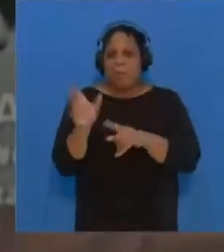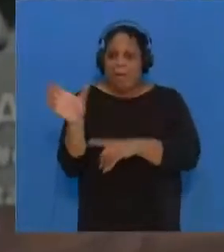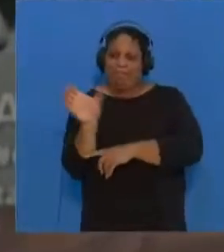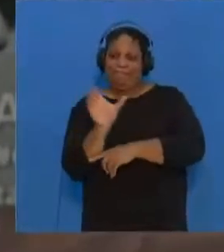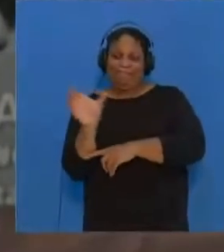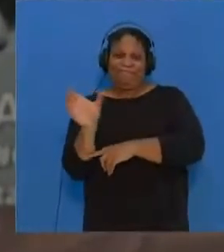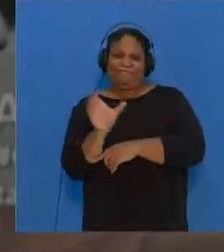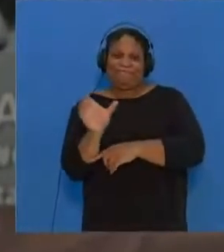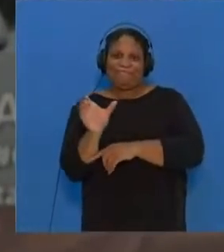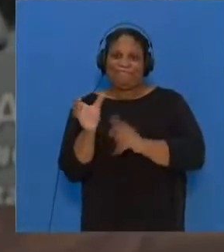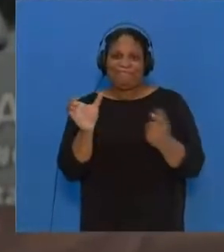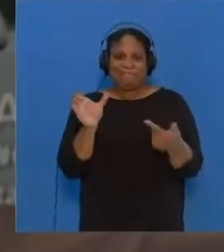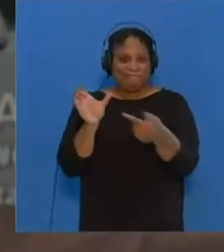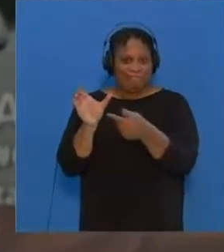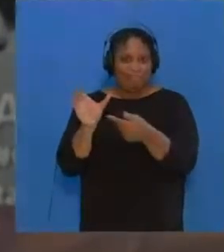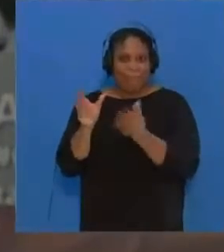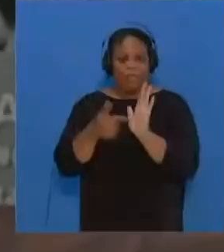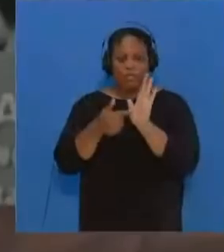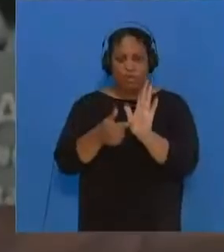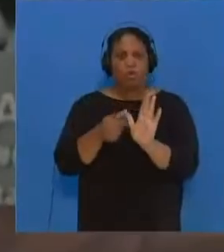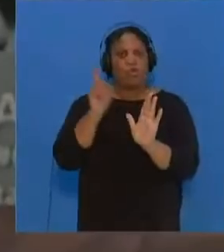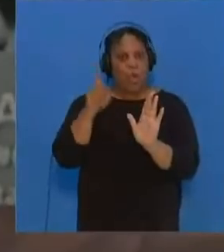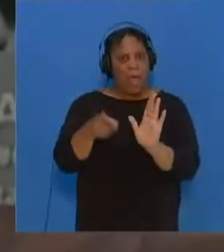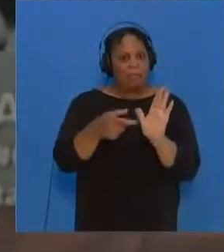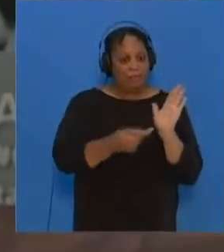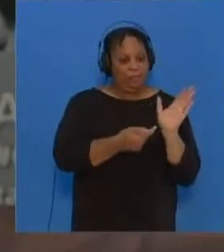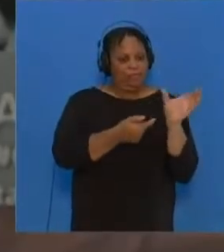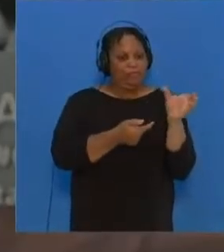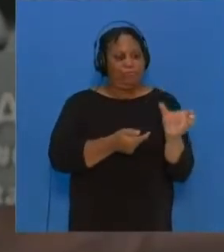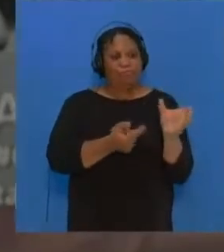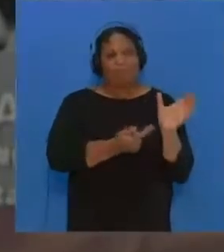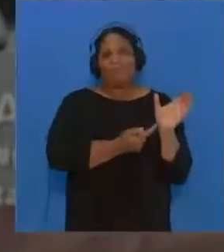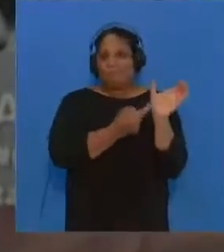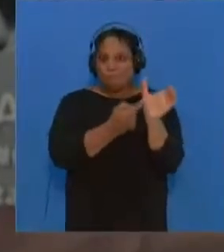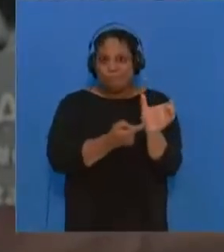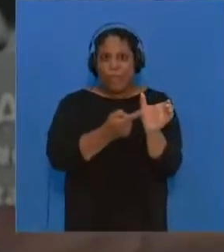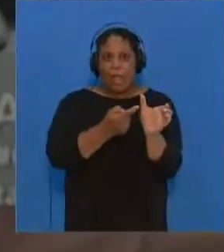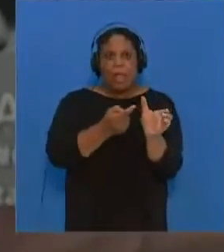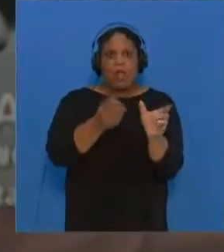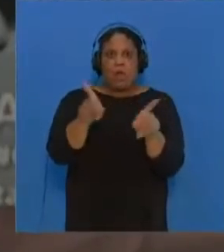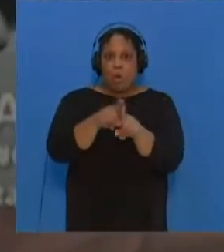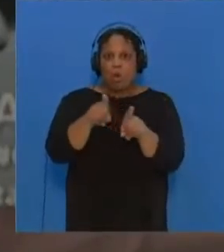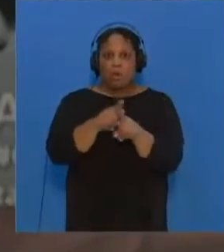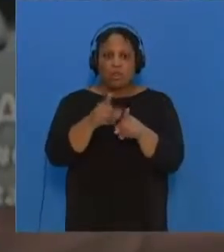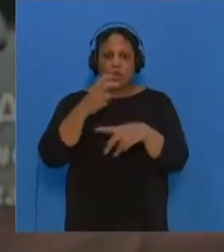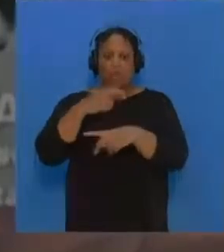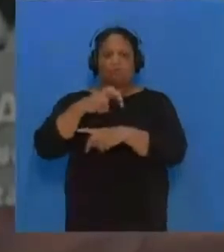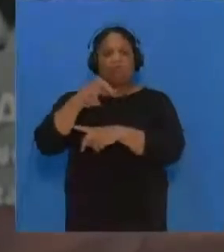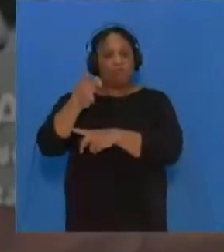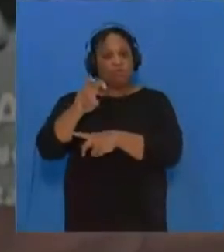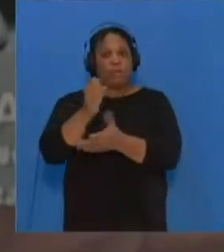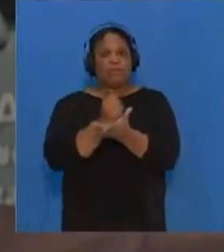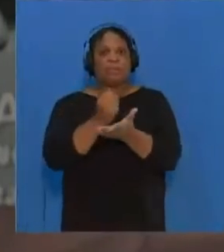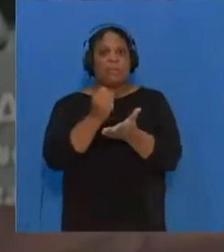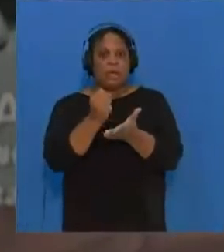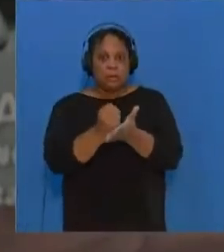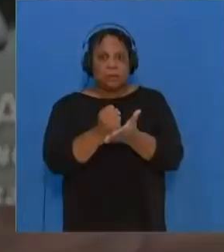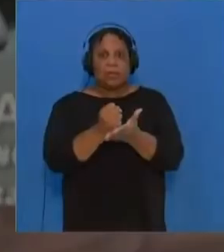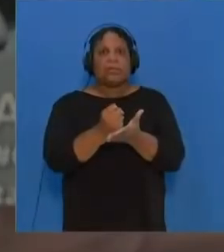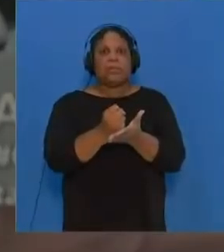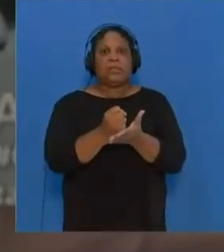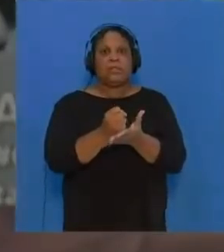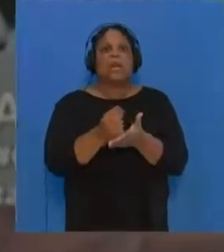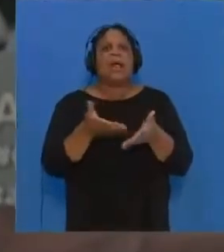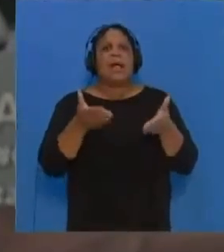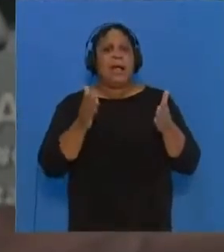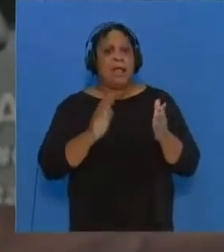well, so that you have a copy. So you have to present, in addition to your travel documents, the actual travel authorization, which is allowing you from the